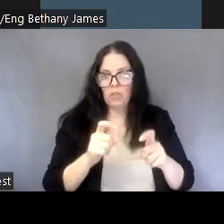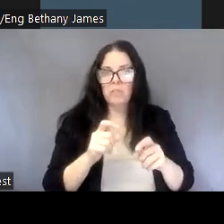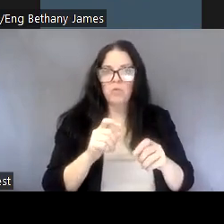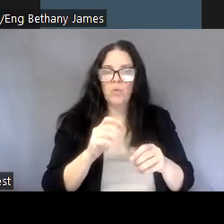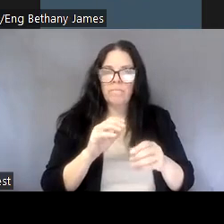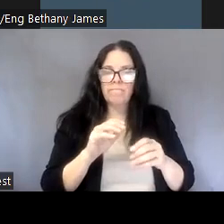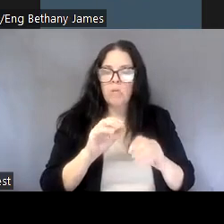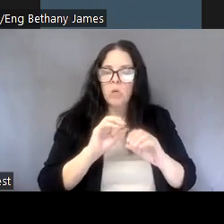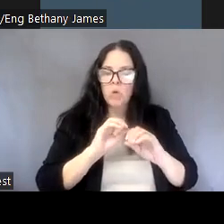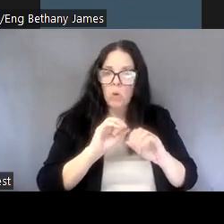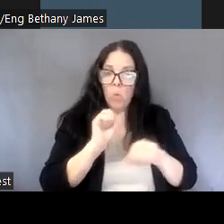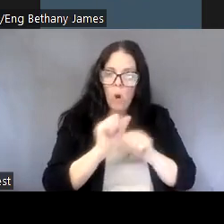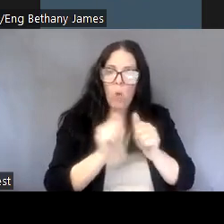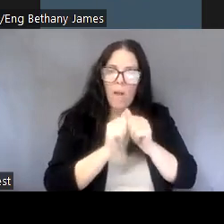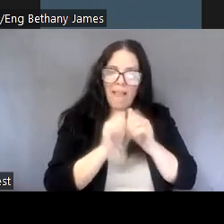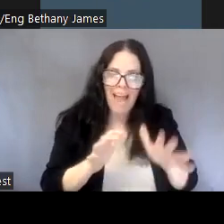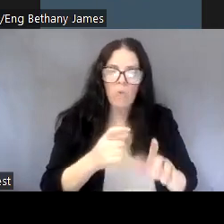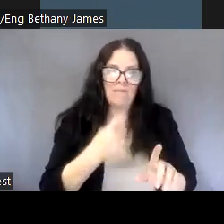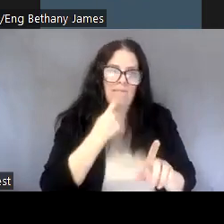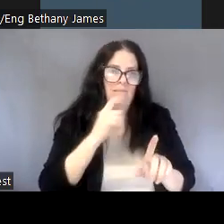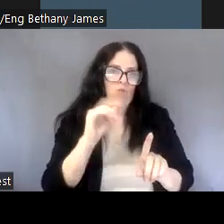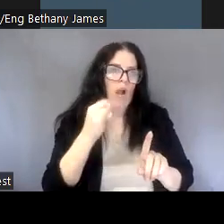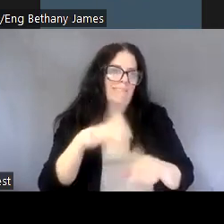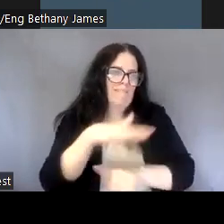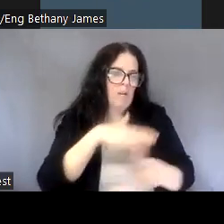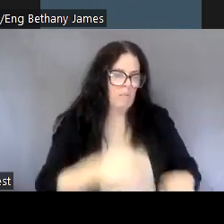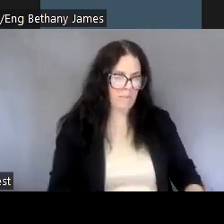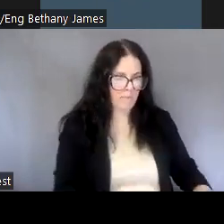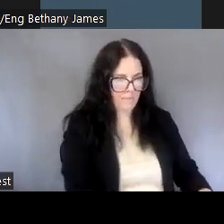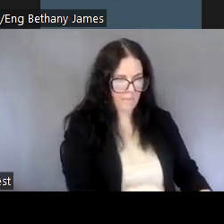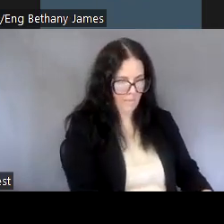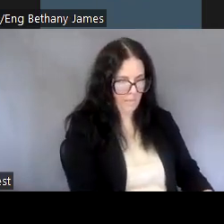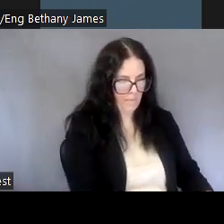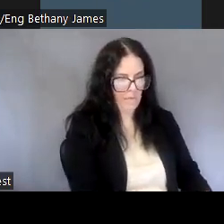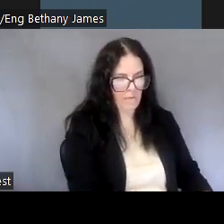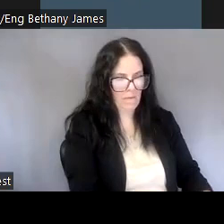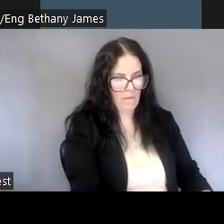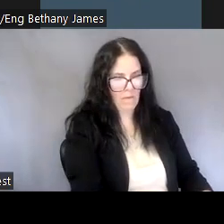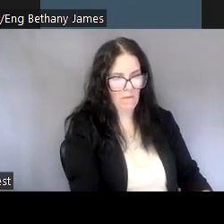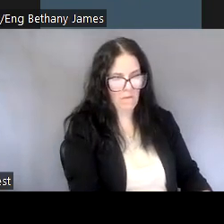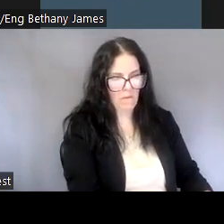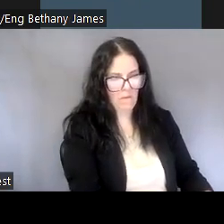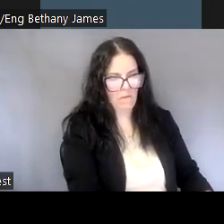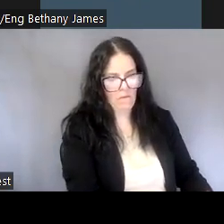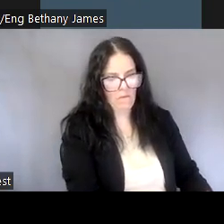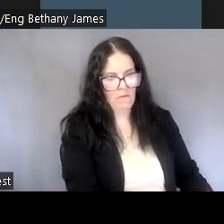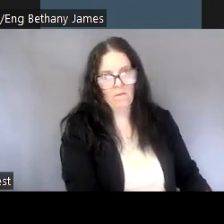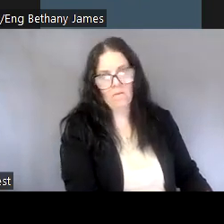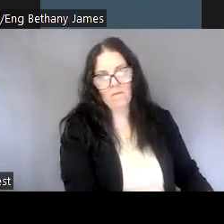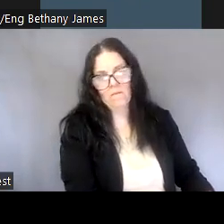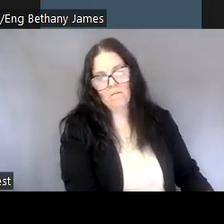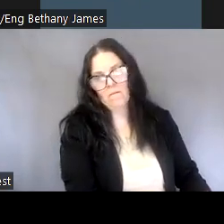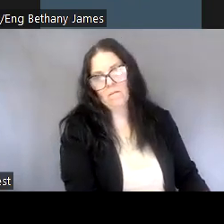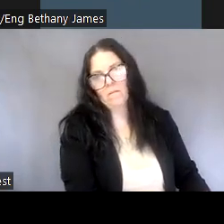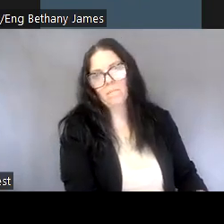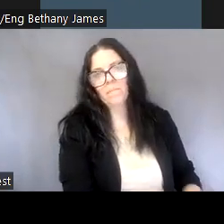environment. And when we talk about a healthy workplace, we're talking about a psychologically healthy and safe